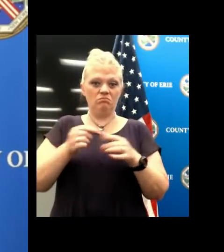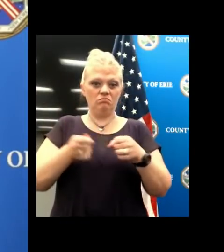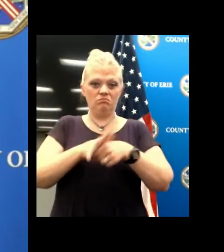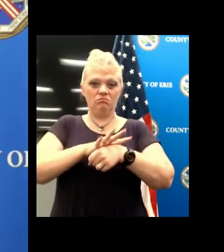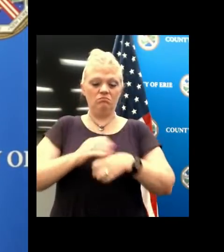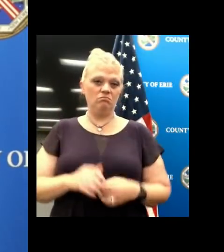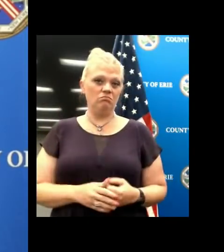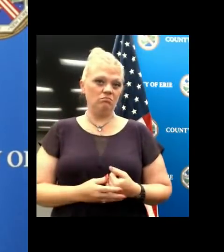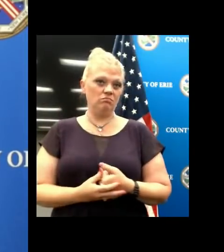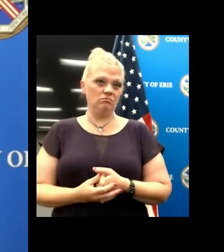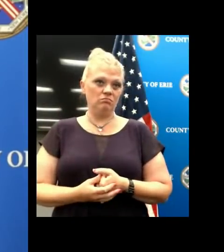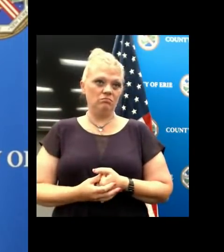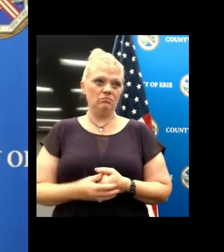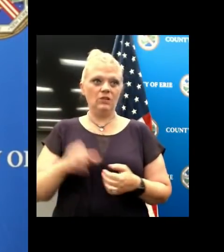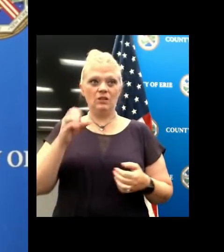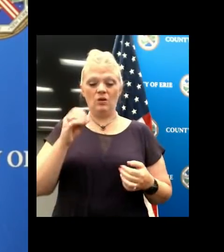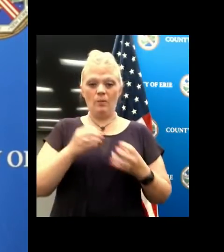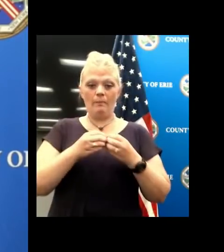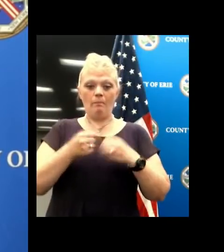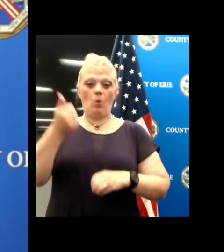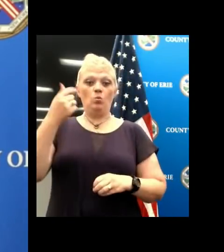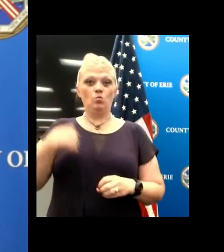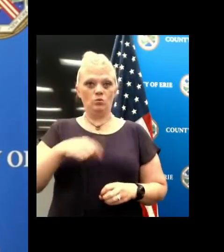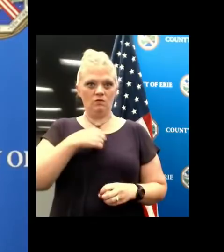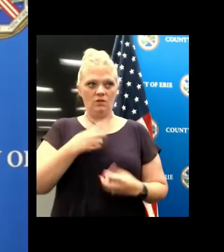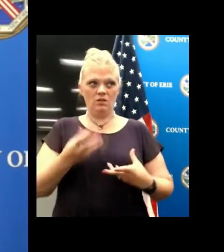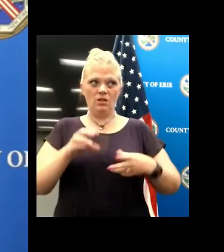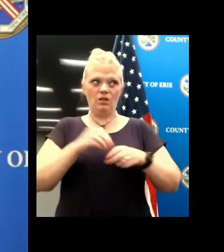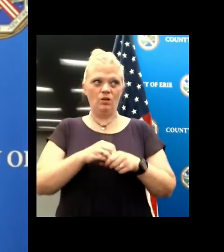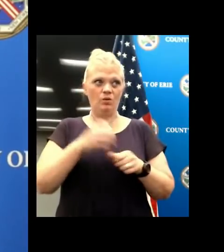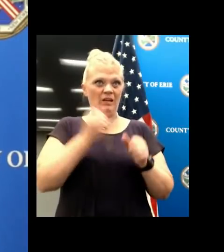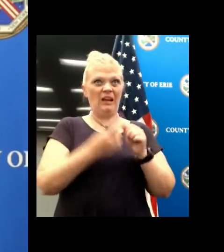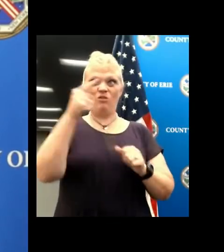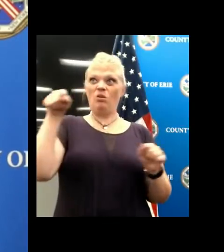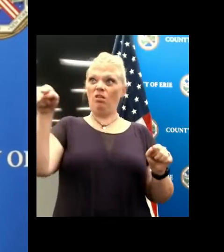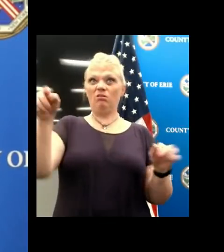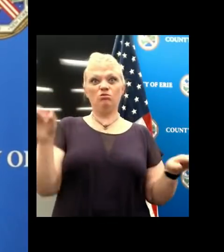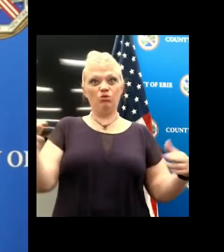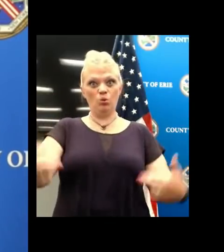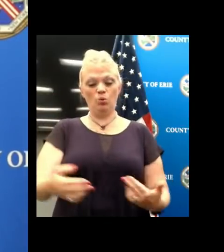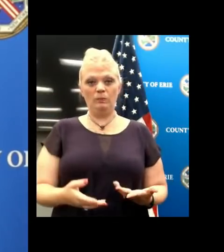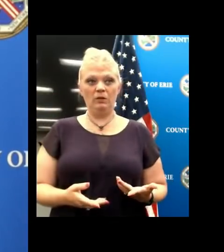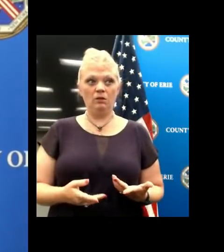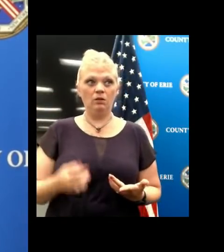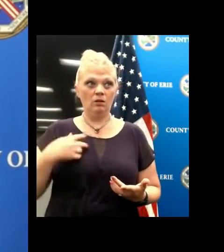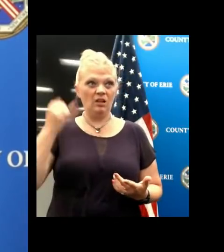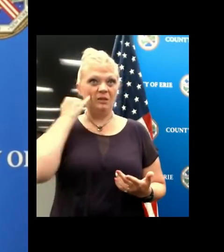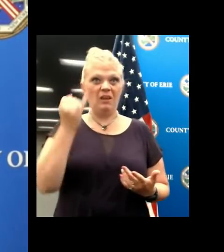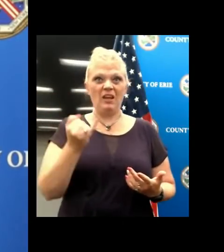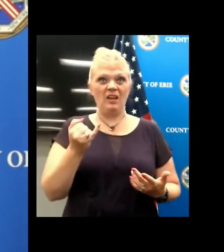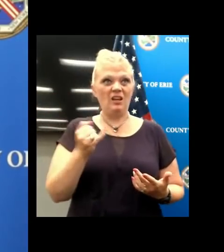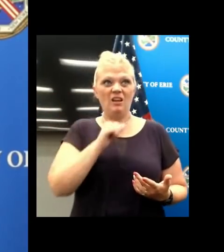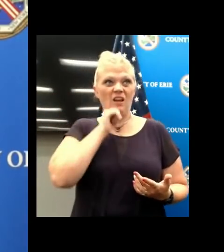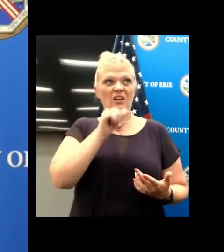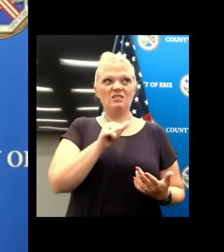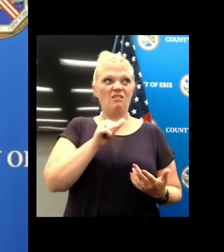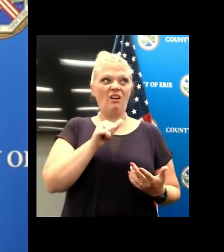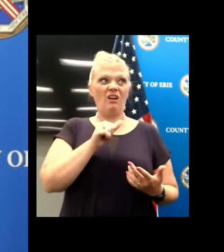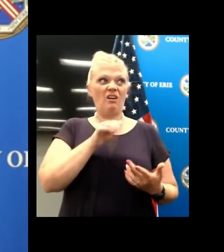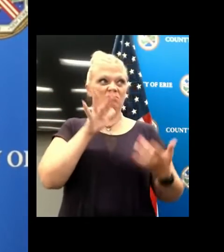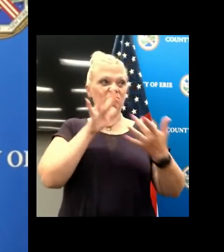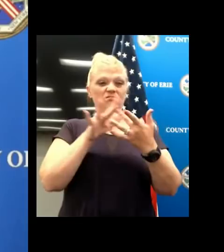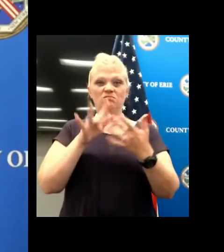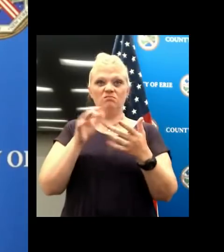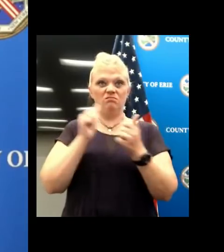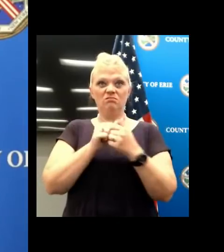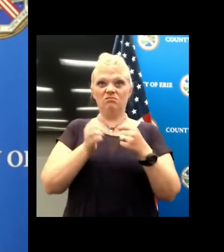coronavirus. So the vast majority of us, including pretty much everyone in this room, I imagine, has not come in contact